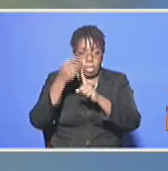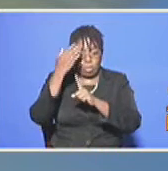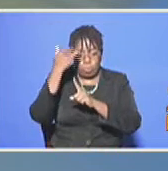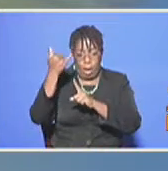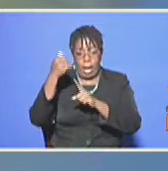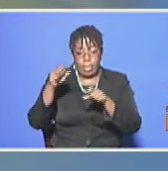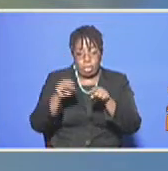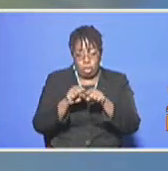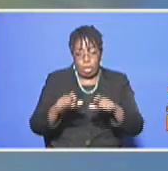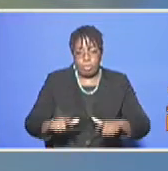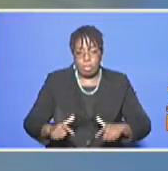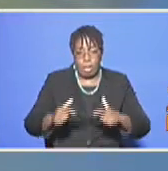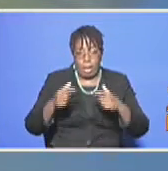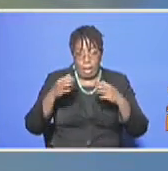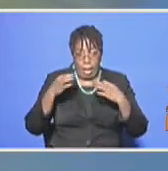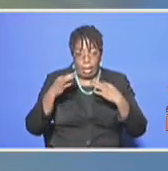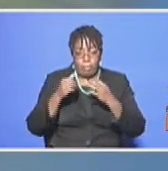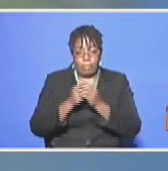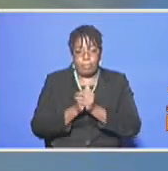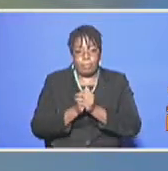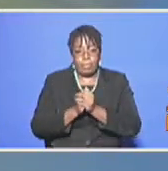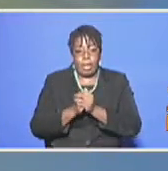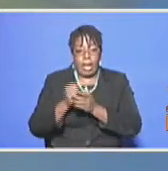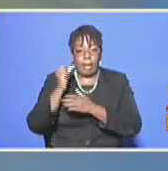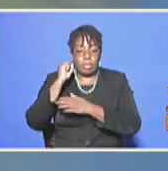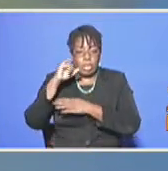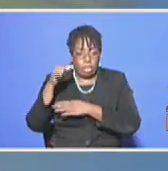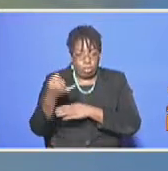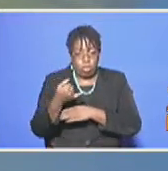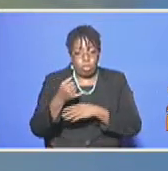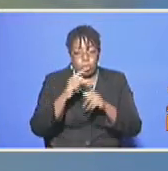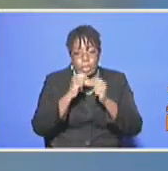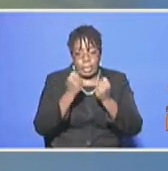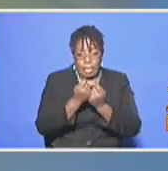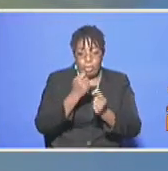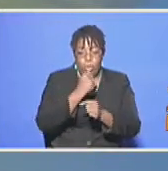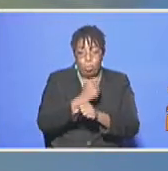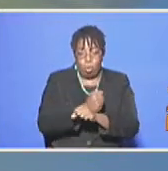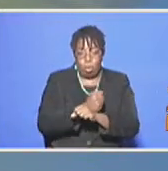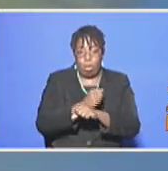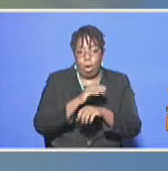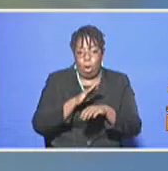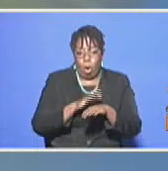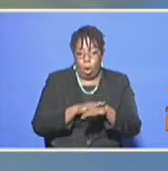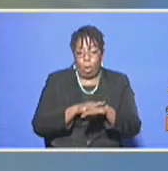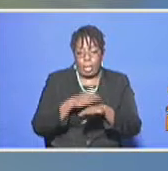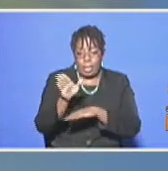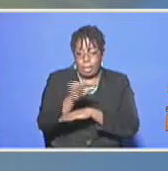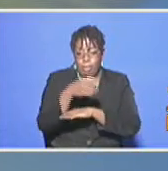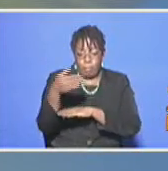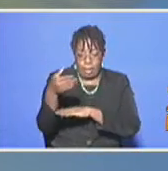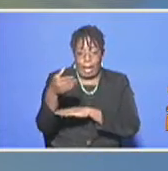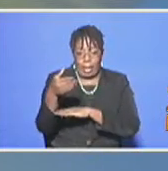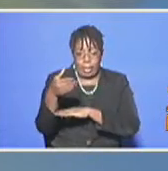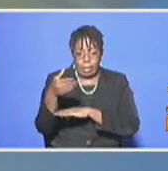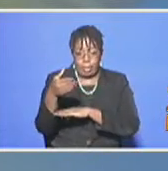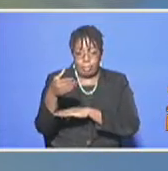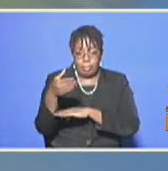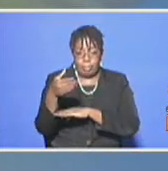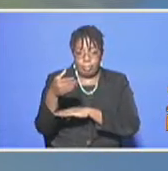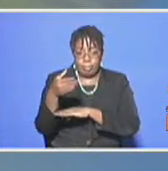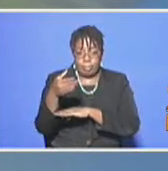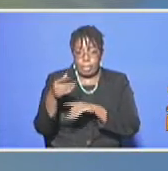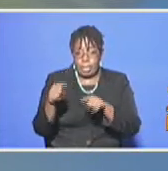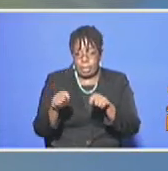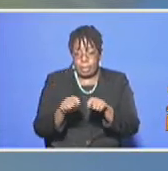She introduced me to the Souls Fing team, and we started to work on the flag-inspired